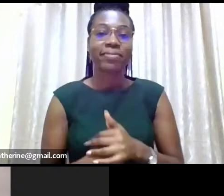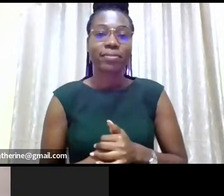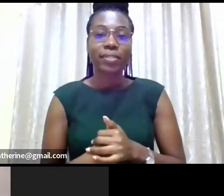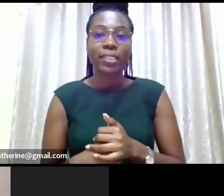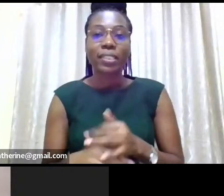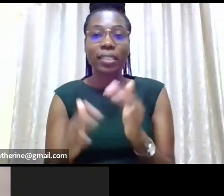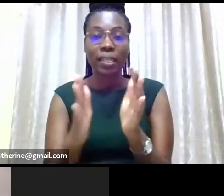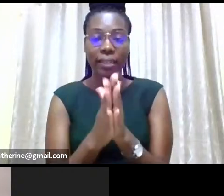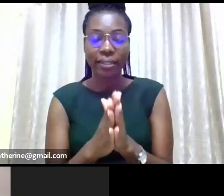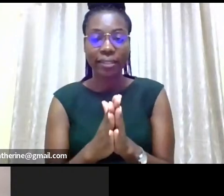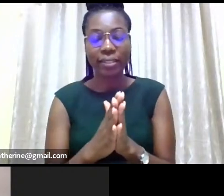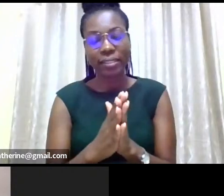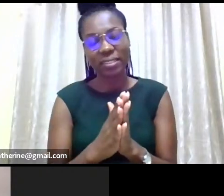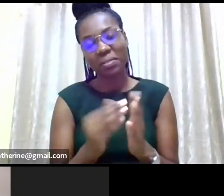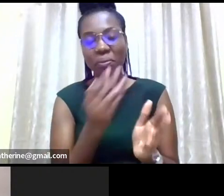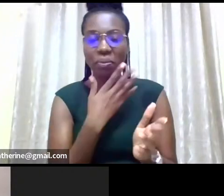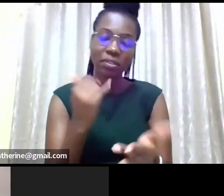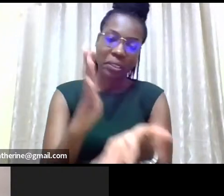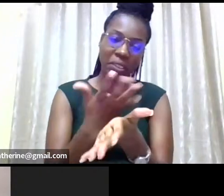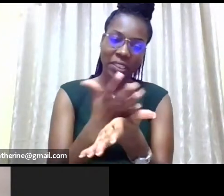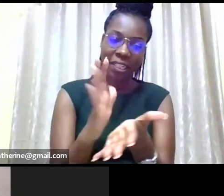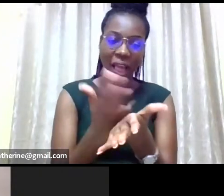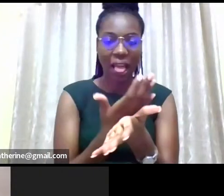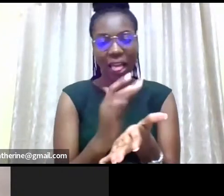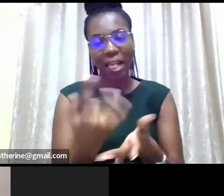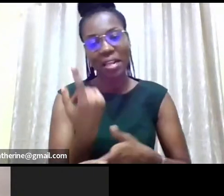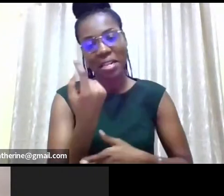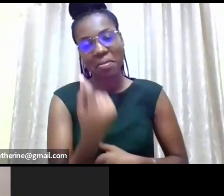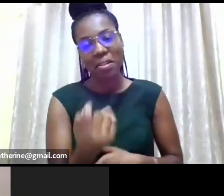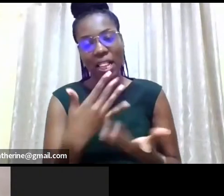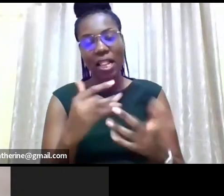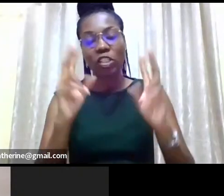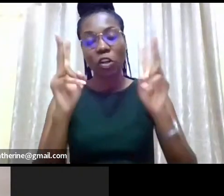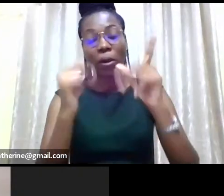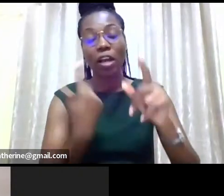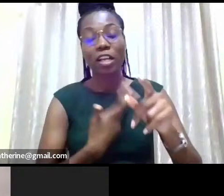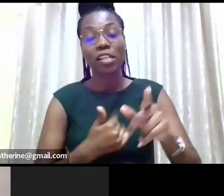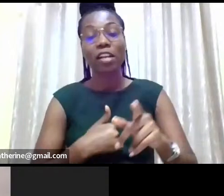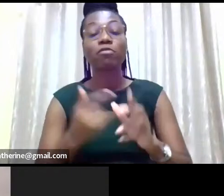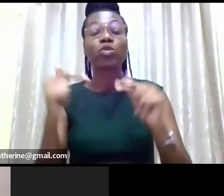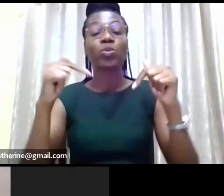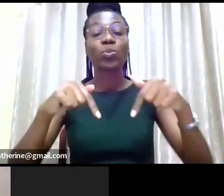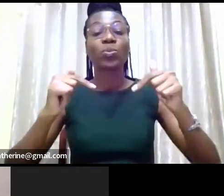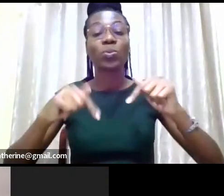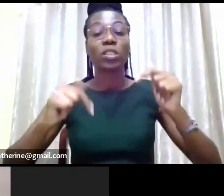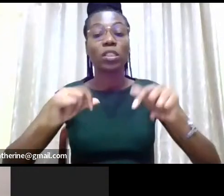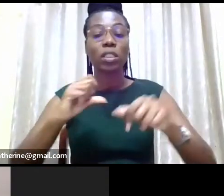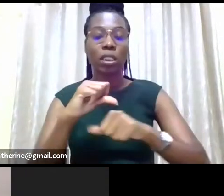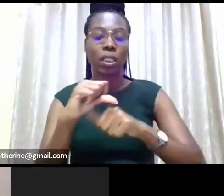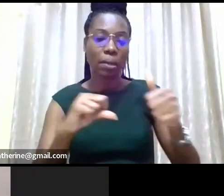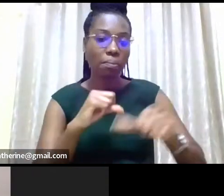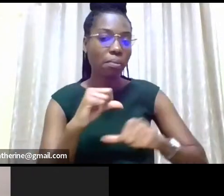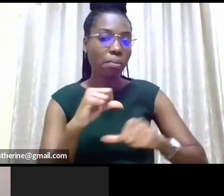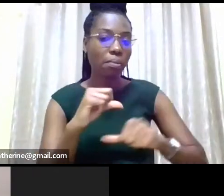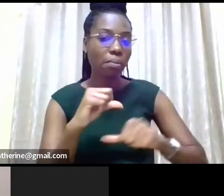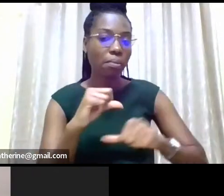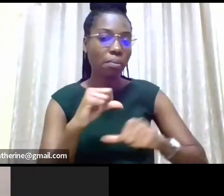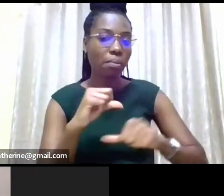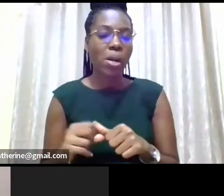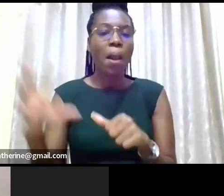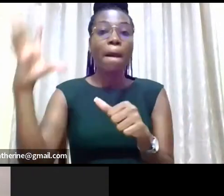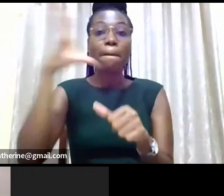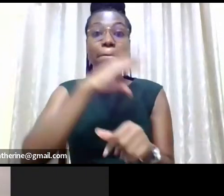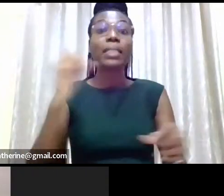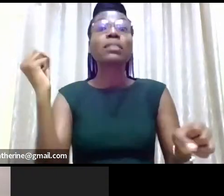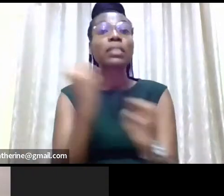to just share our insights on the topic that you have today, which is on absconding and how